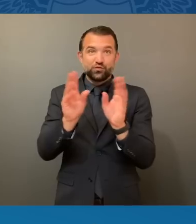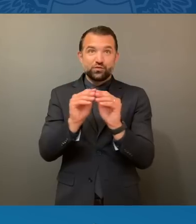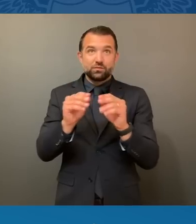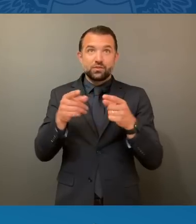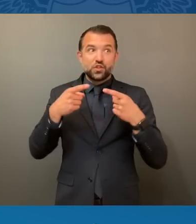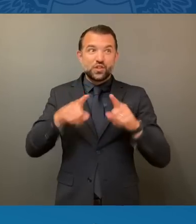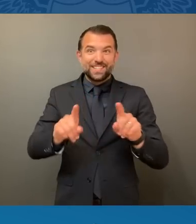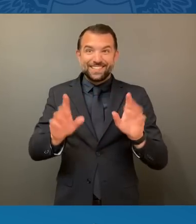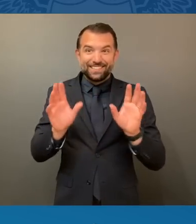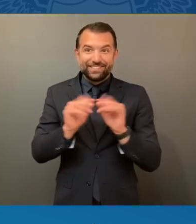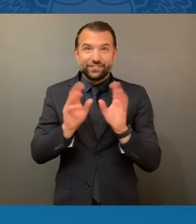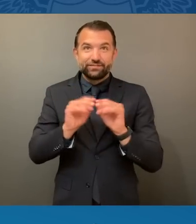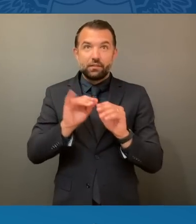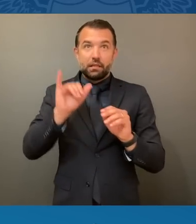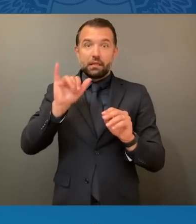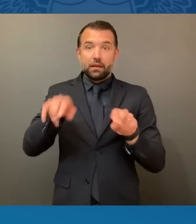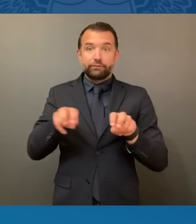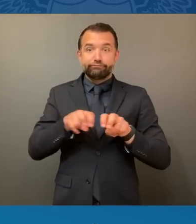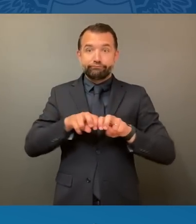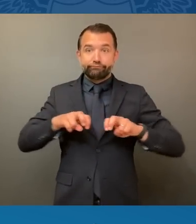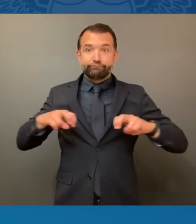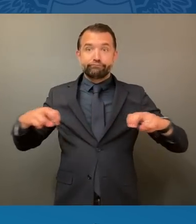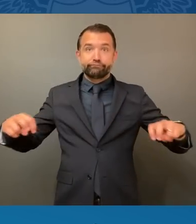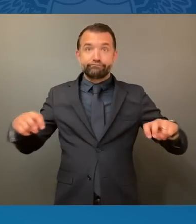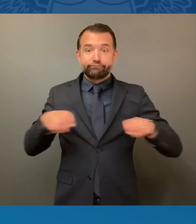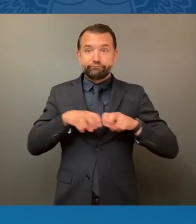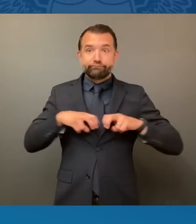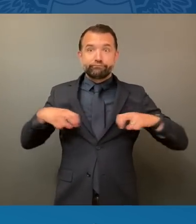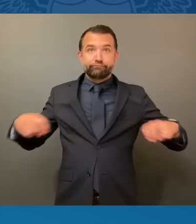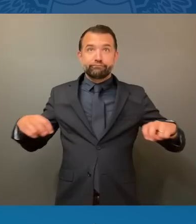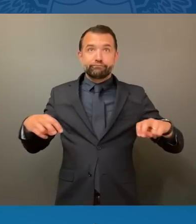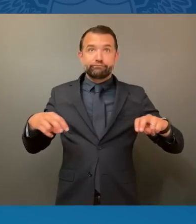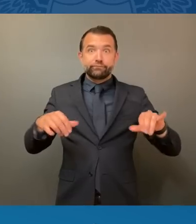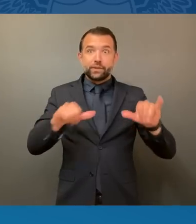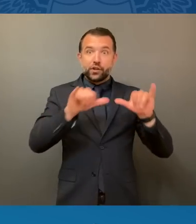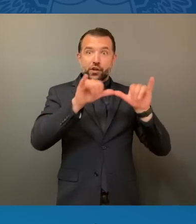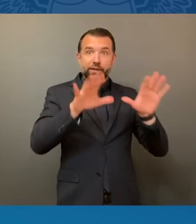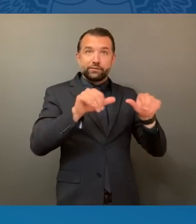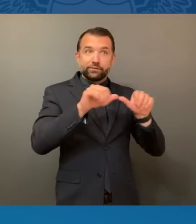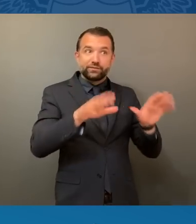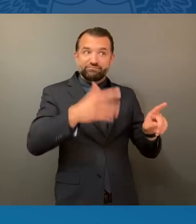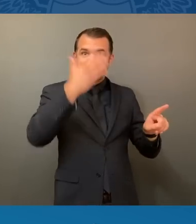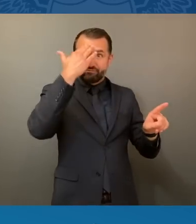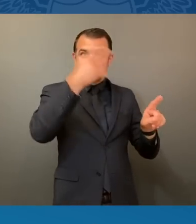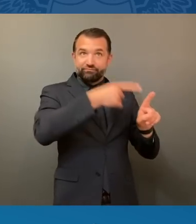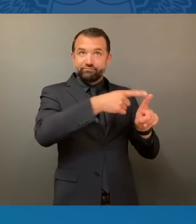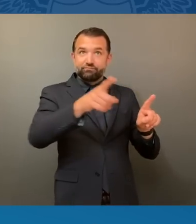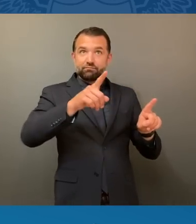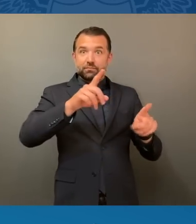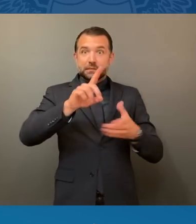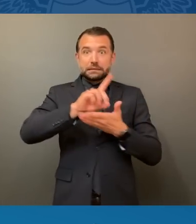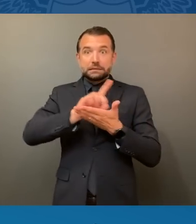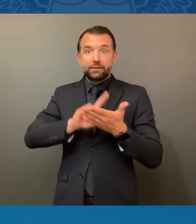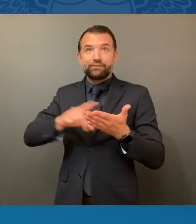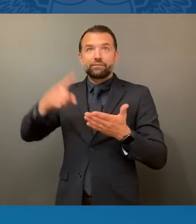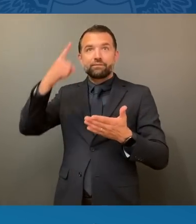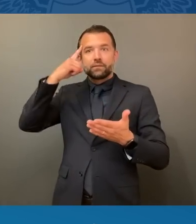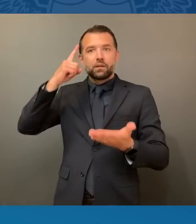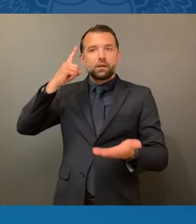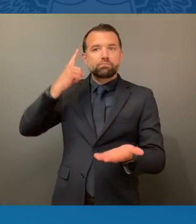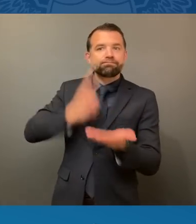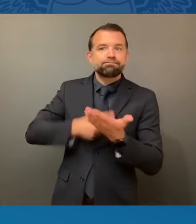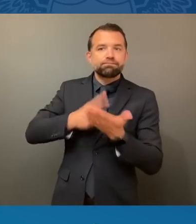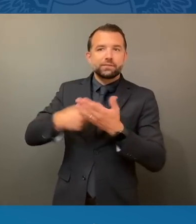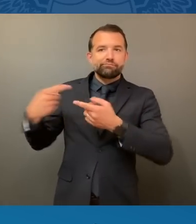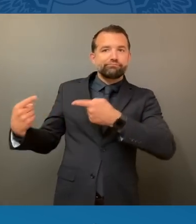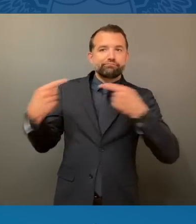chamber that was designed, you know, I'm sure there are architects here. It was designed for debate. That's how these buildings and these rooms are